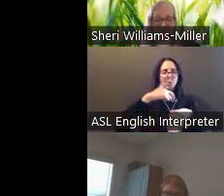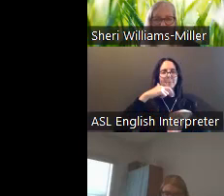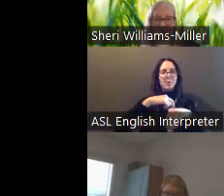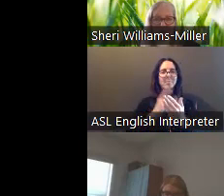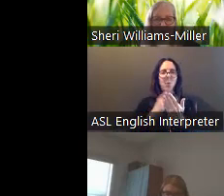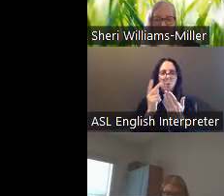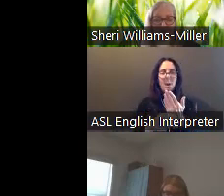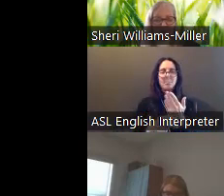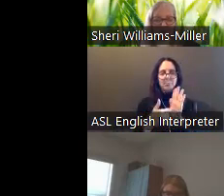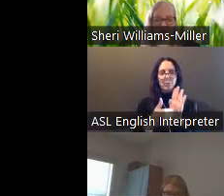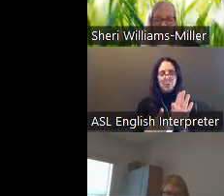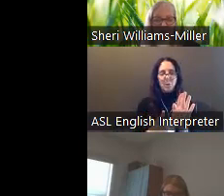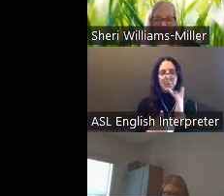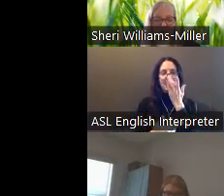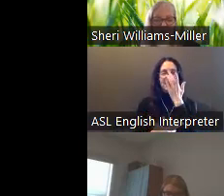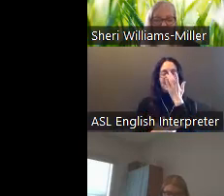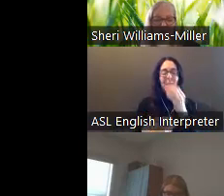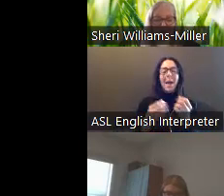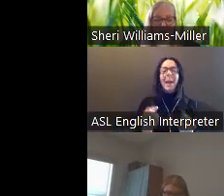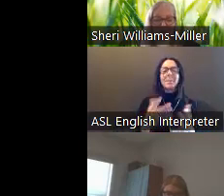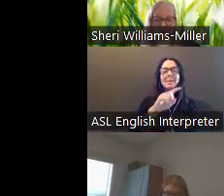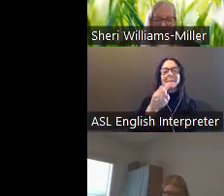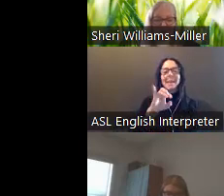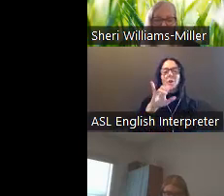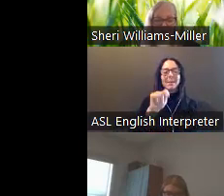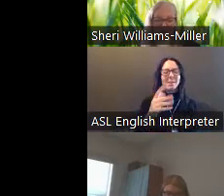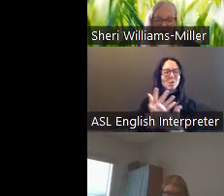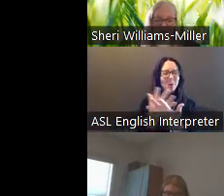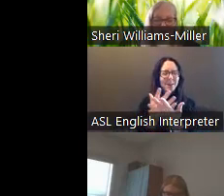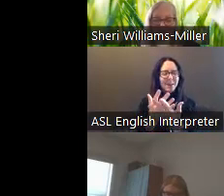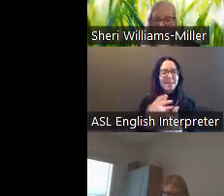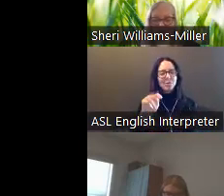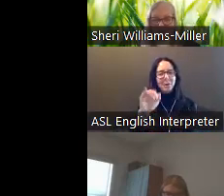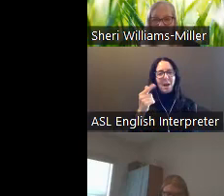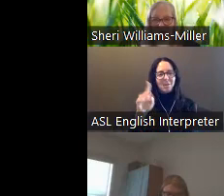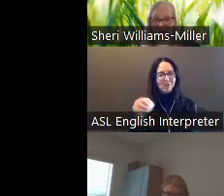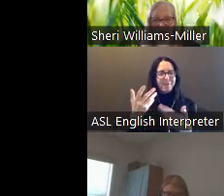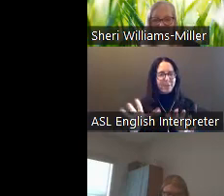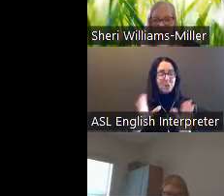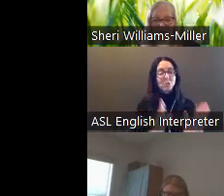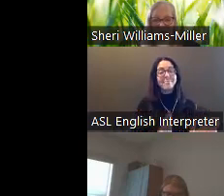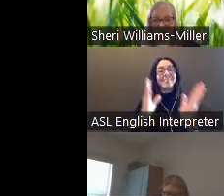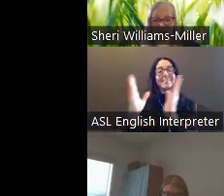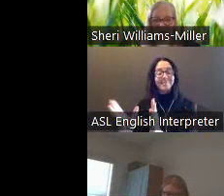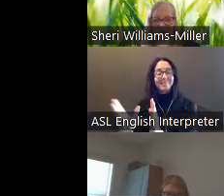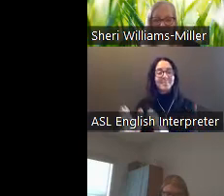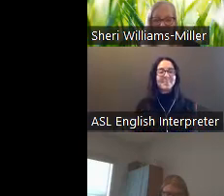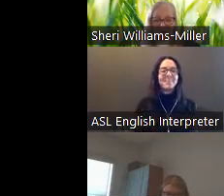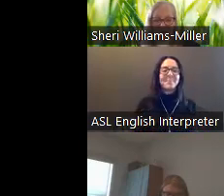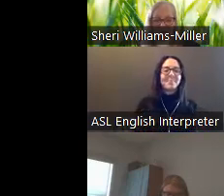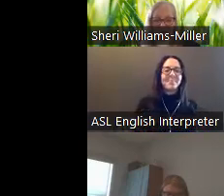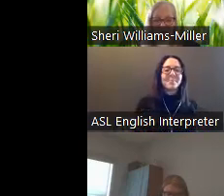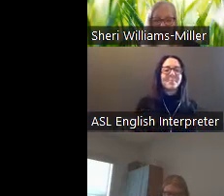program and the number of Xerit screeners that were completed by triage. On the right, we're looking